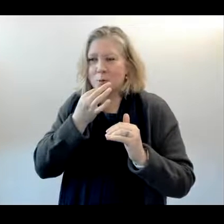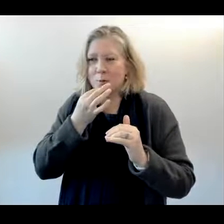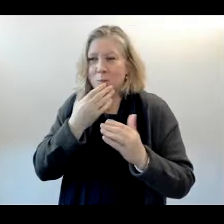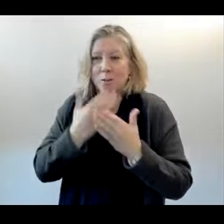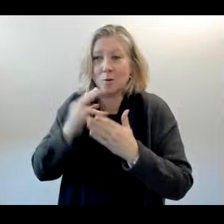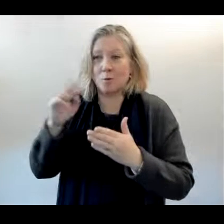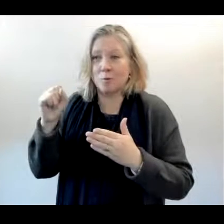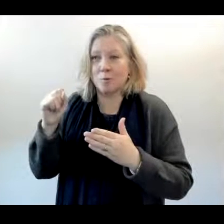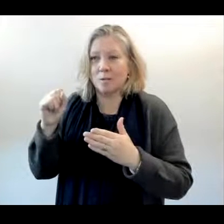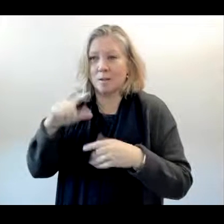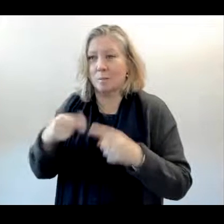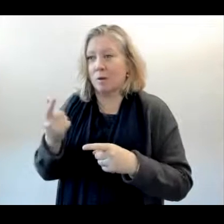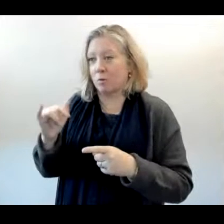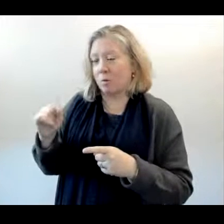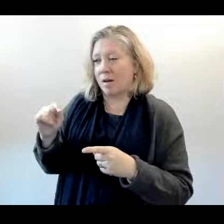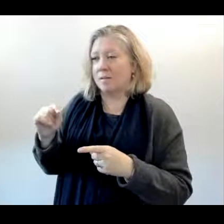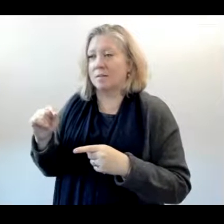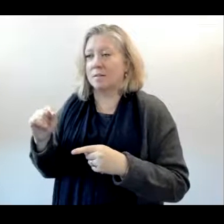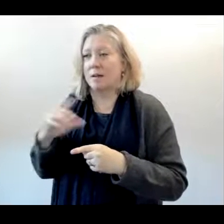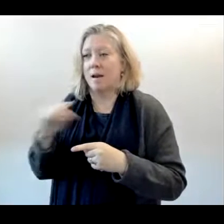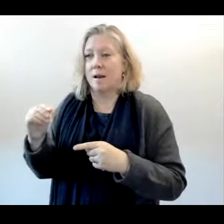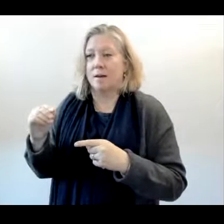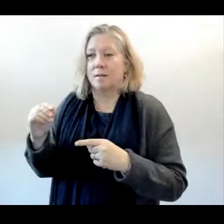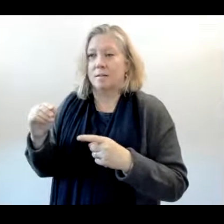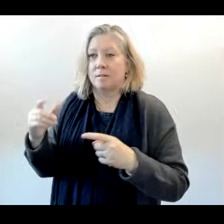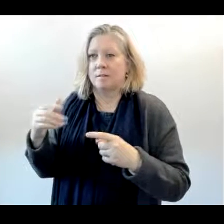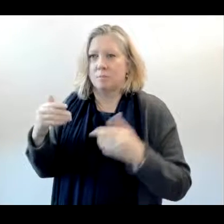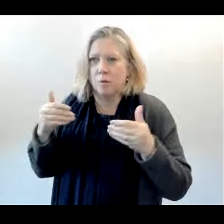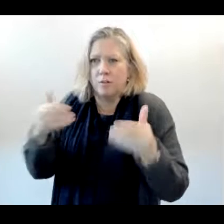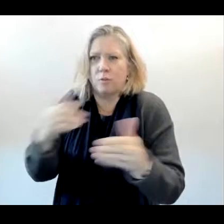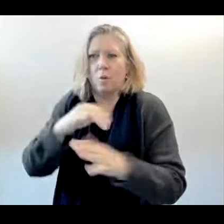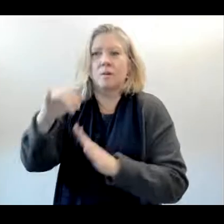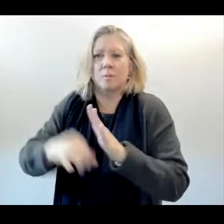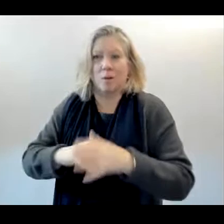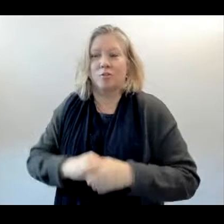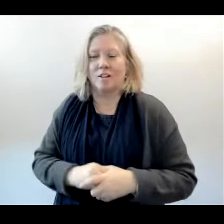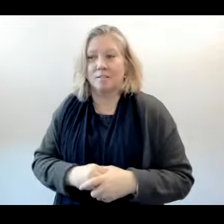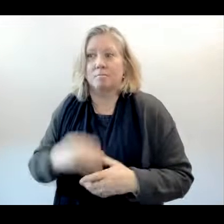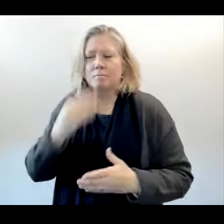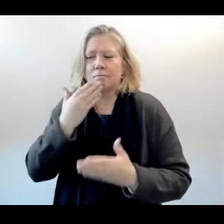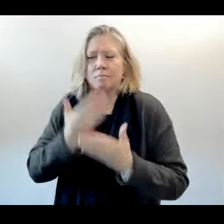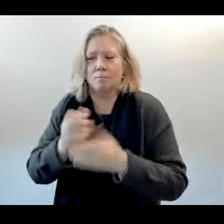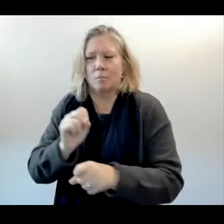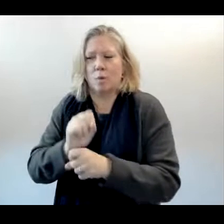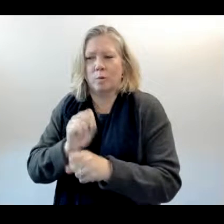on the grant and advancing the project to fruition. So well done, thanks.